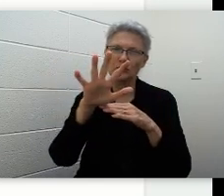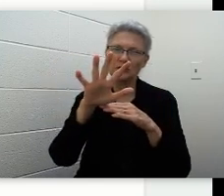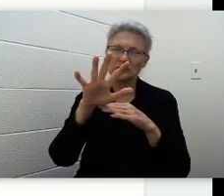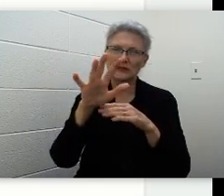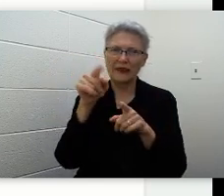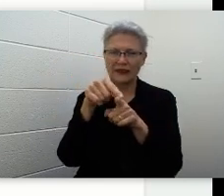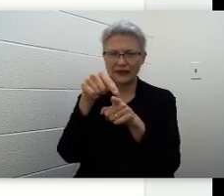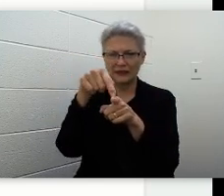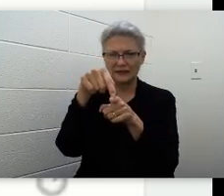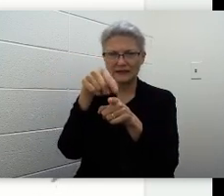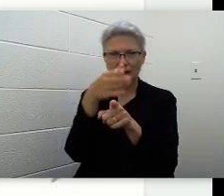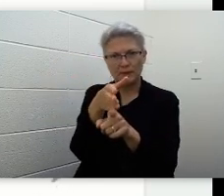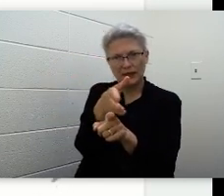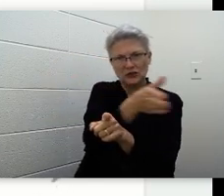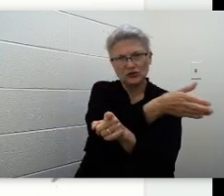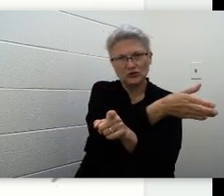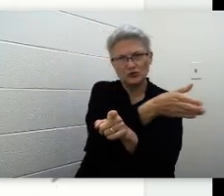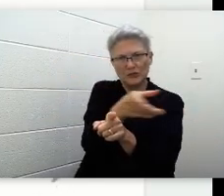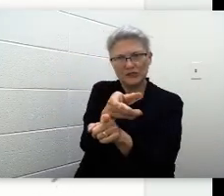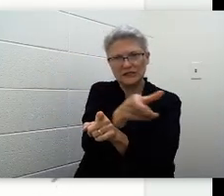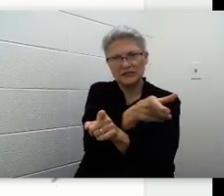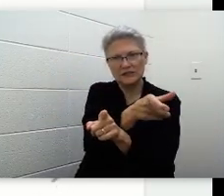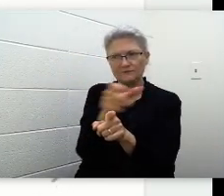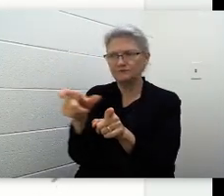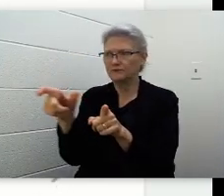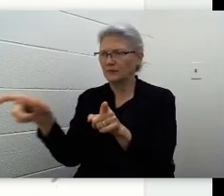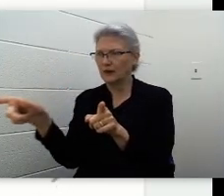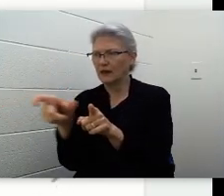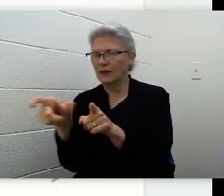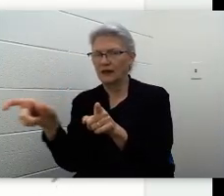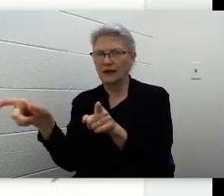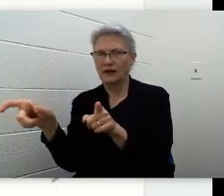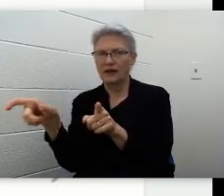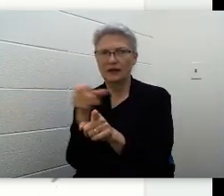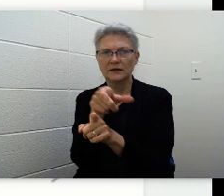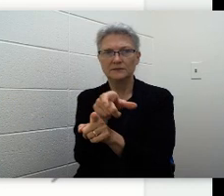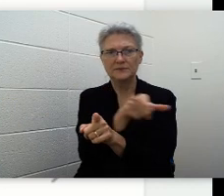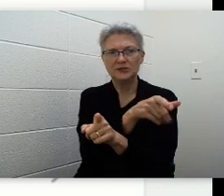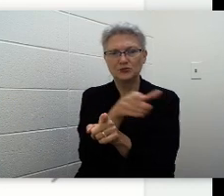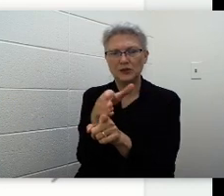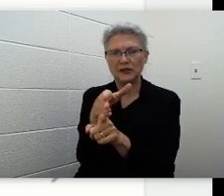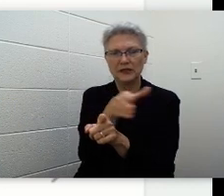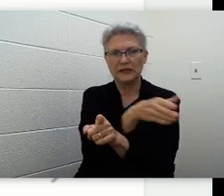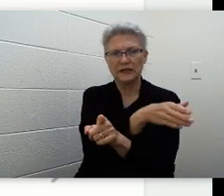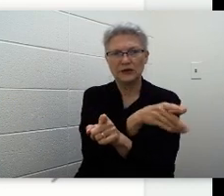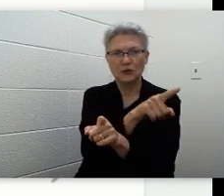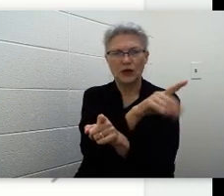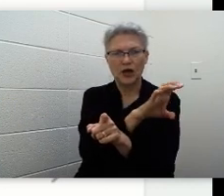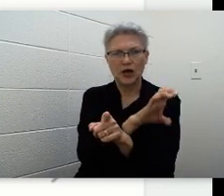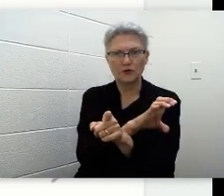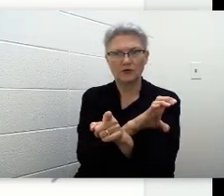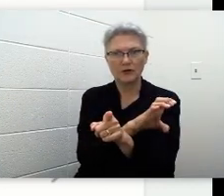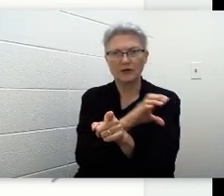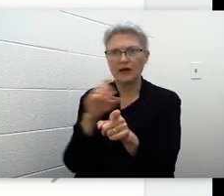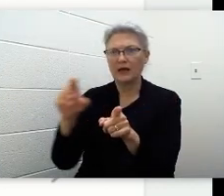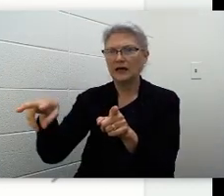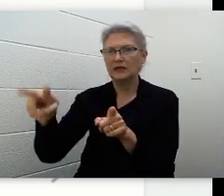and I like to model using a number line as well. So essentially, 165 is between